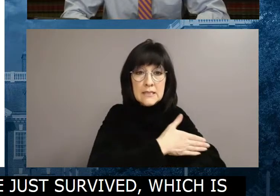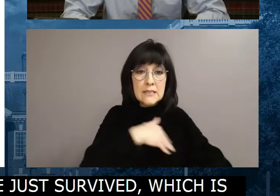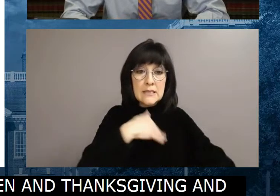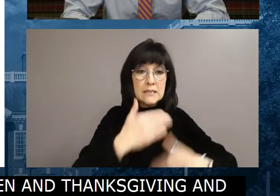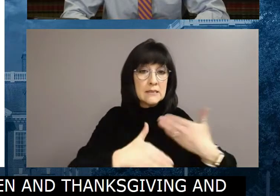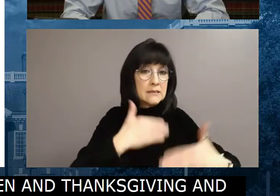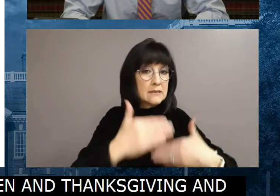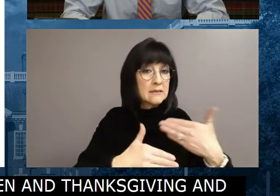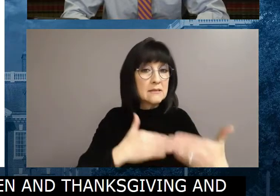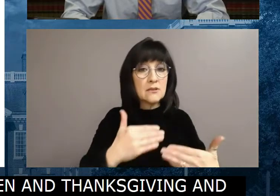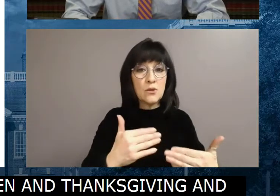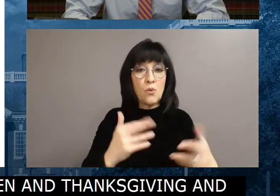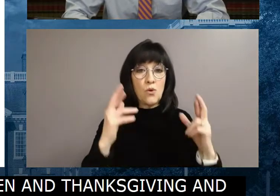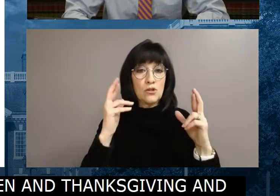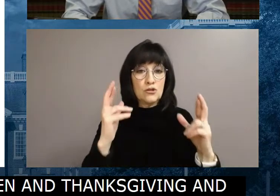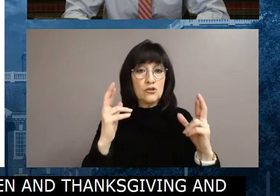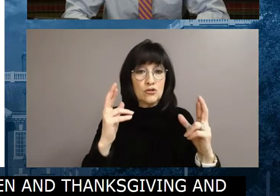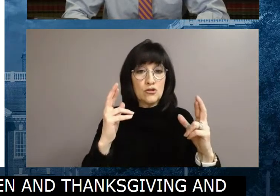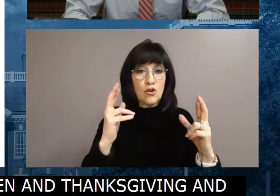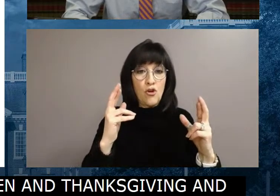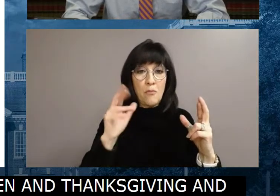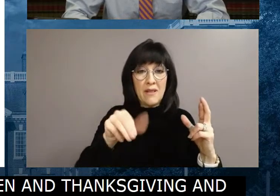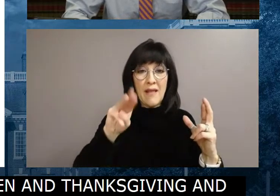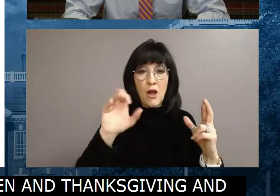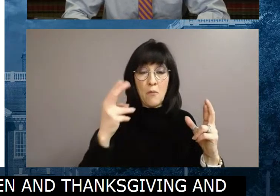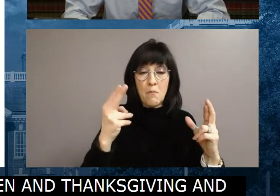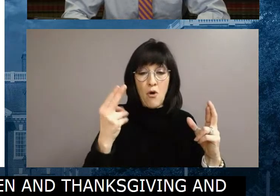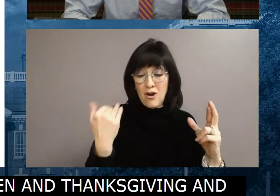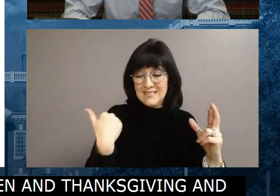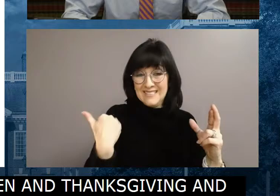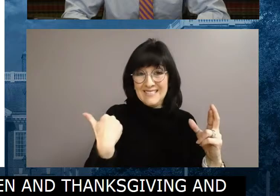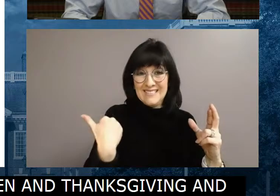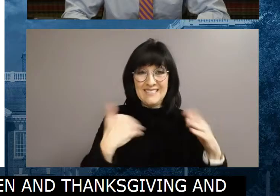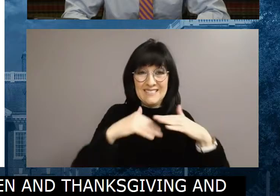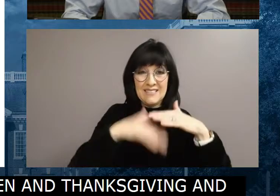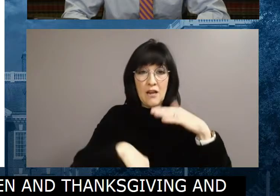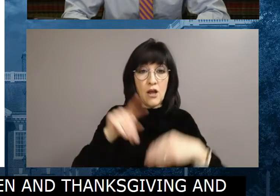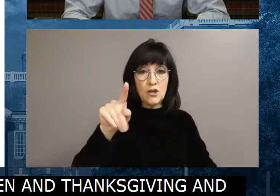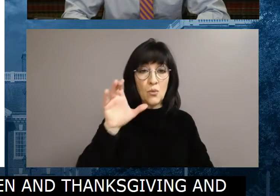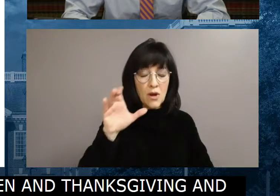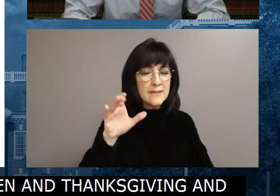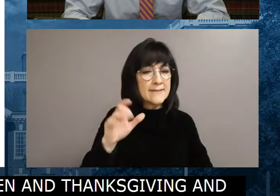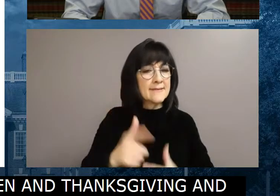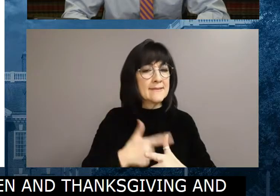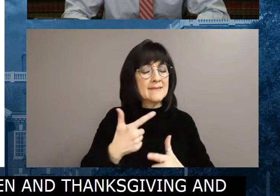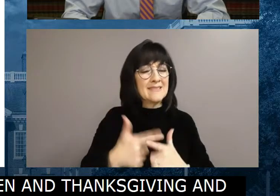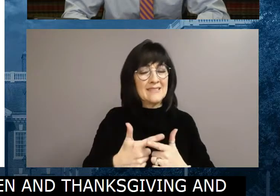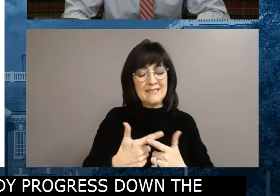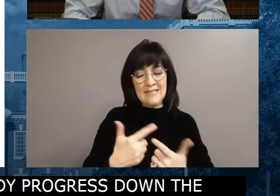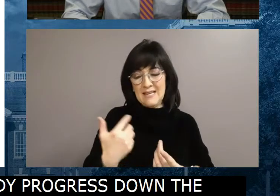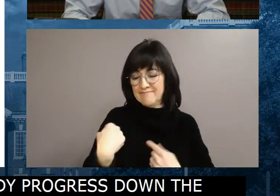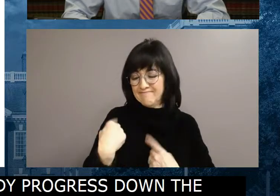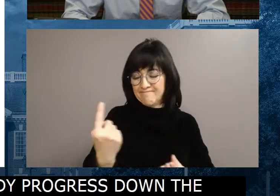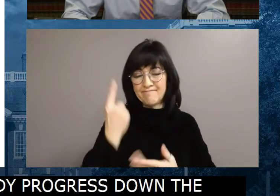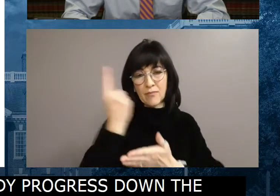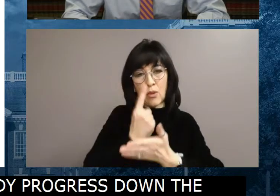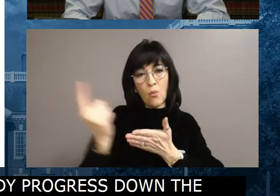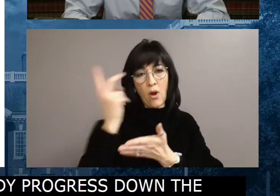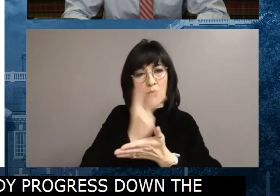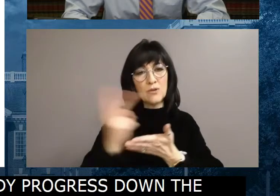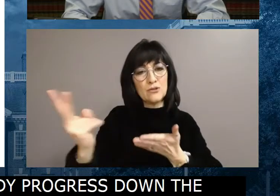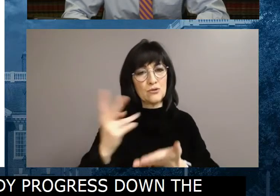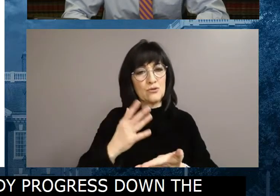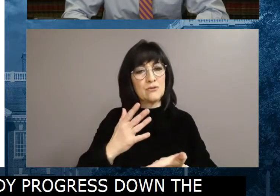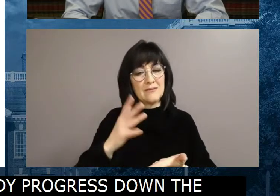with hospitalizations just under 100. And then as I've said, over the last couple of weeks, our hospitalization number has ticked up